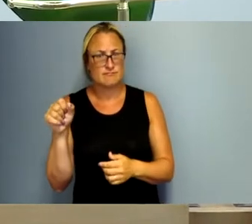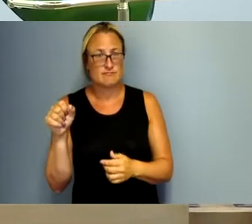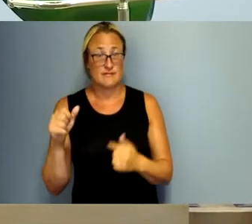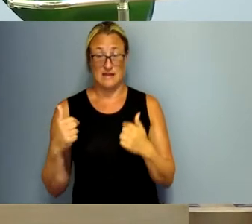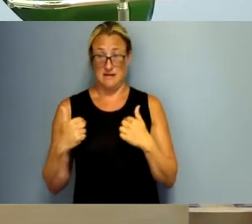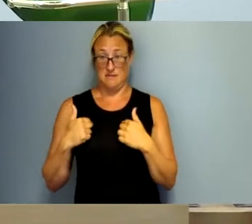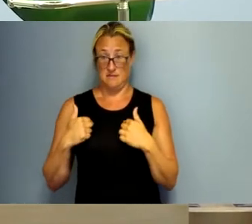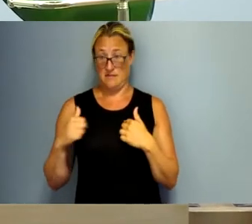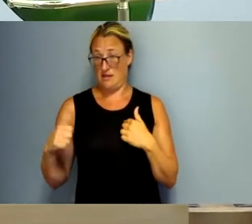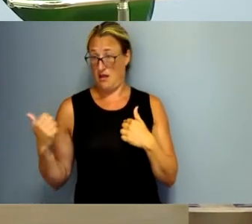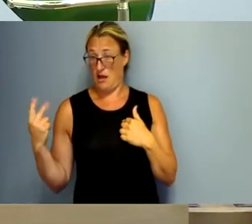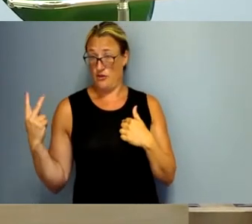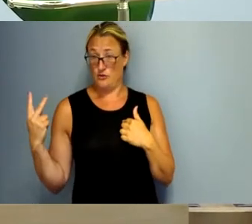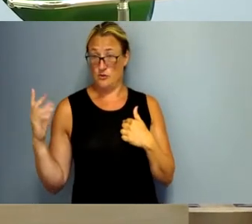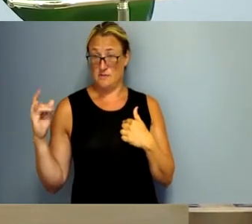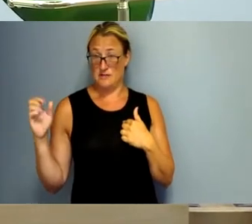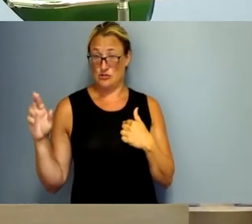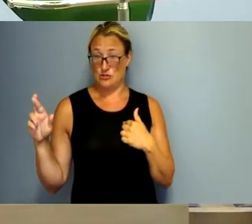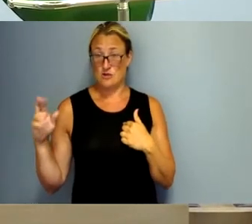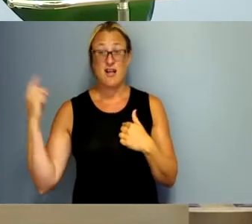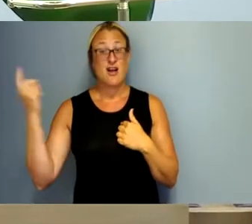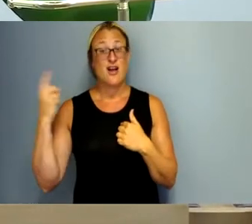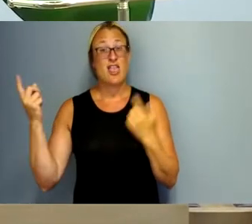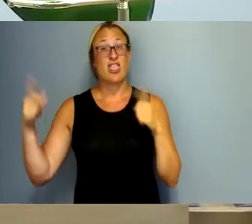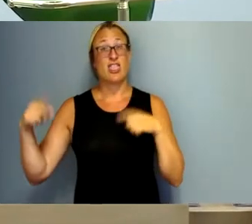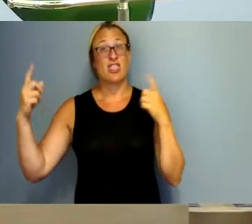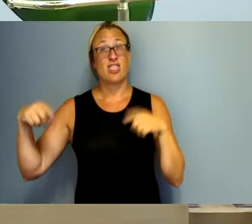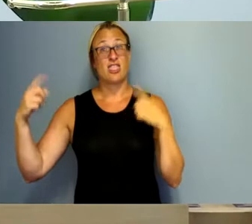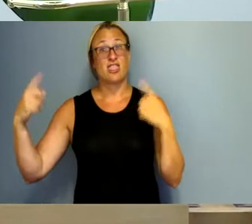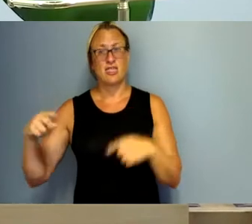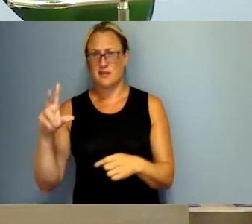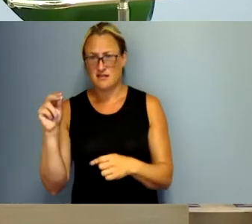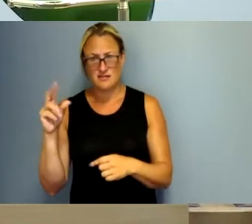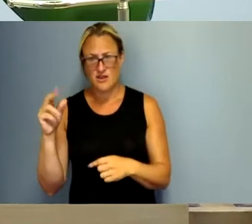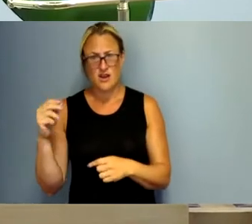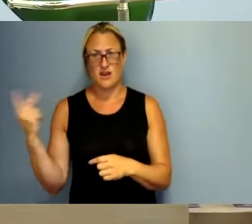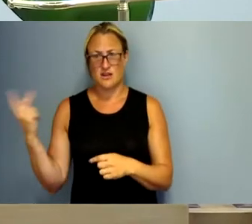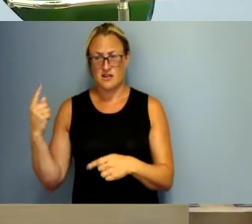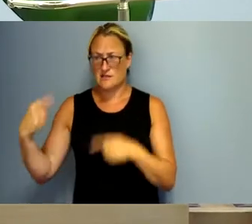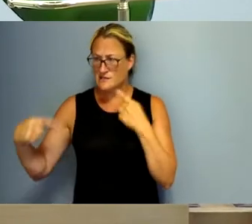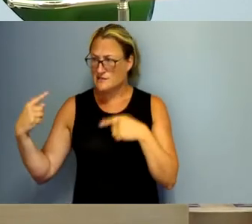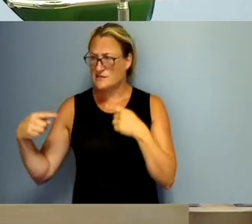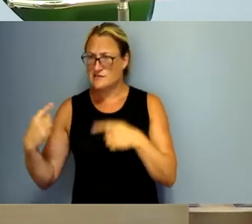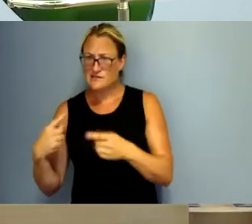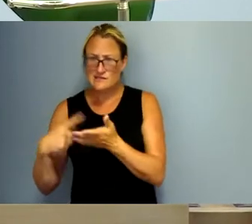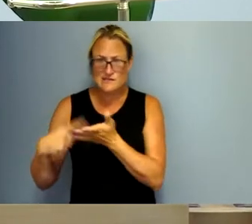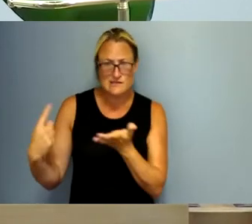mean, we haven't always gotten along. We've had disagreements.